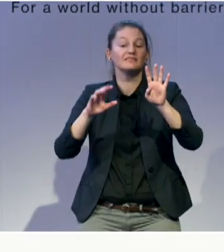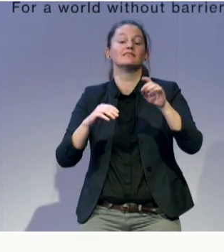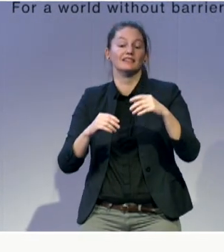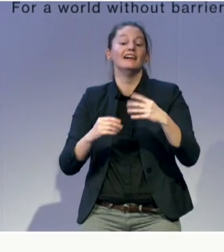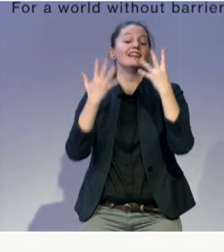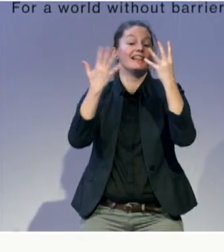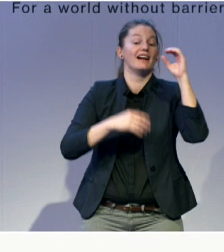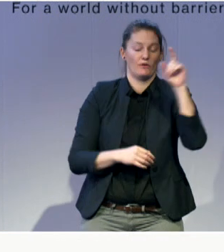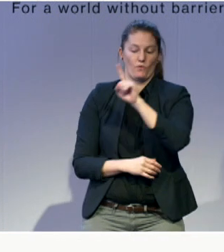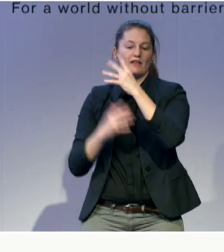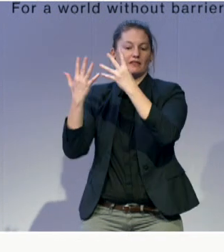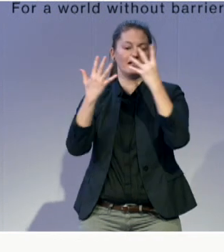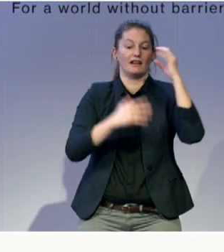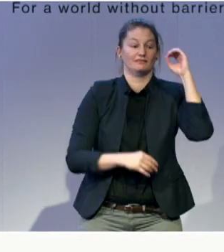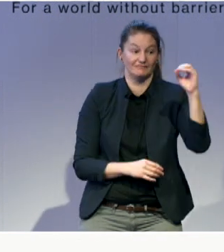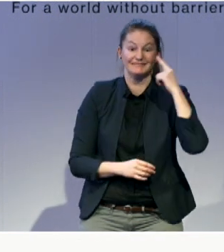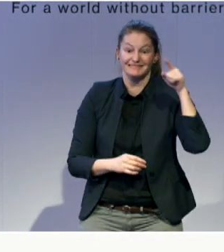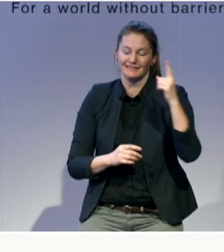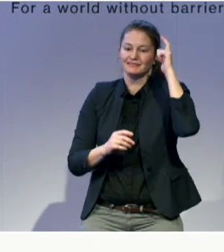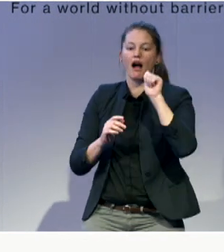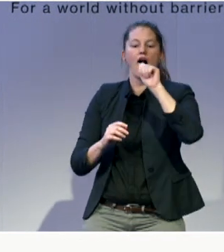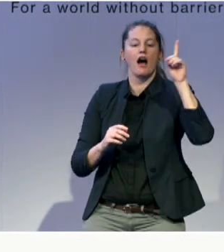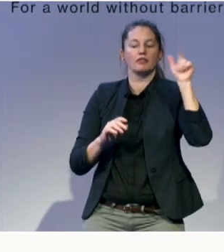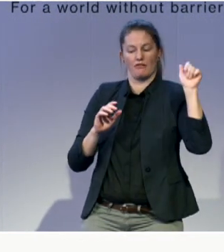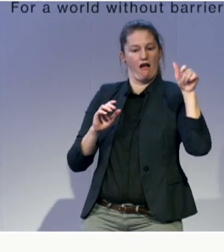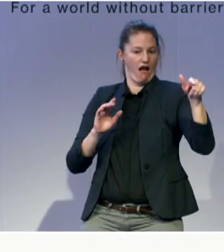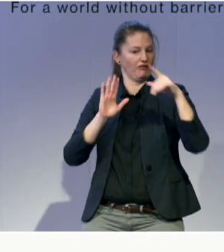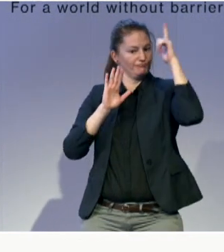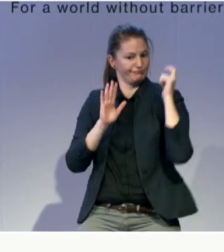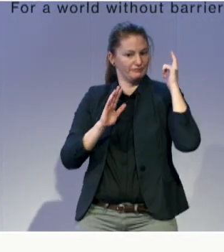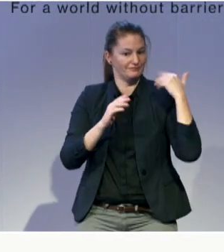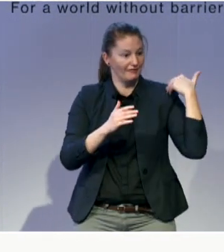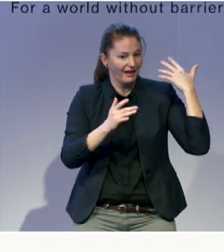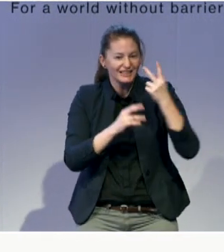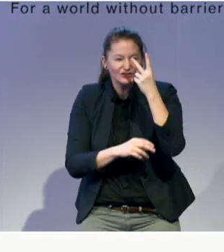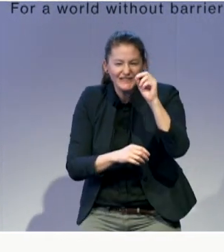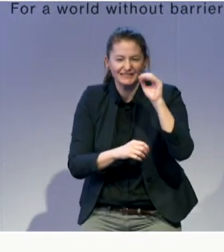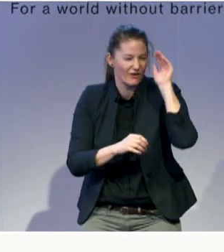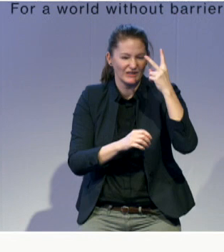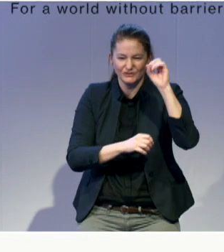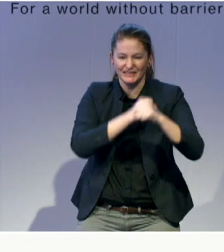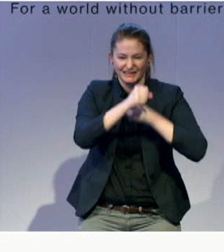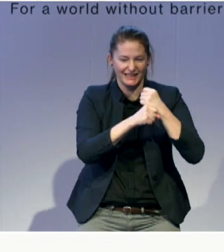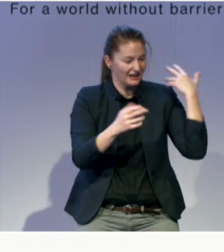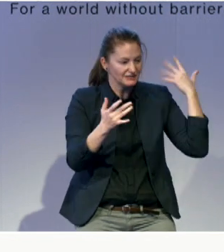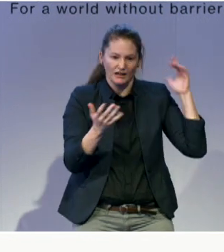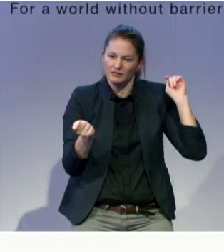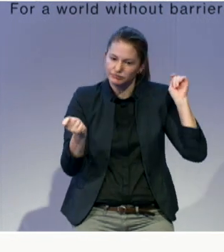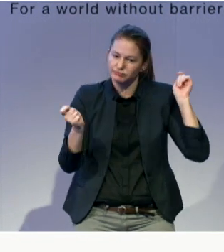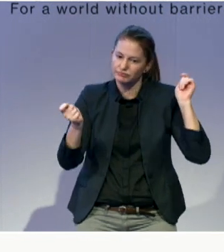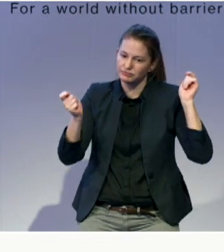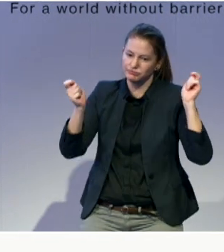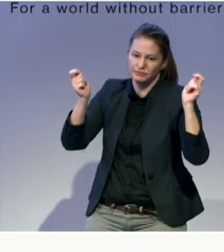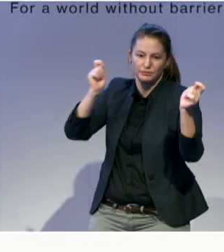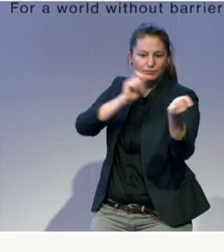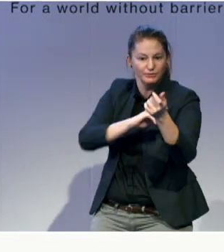28 years of steady progress, including the adoption of the UN CRPD,